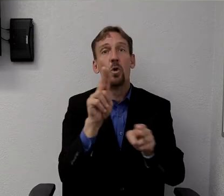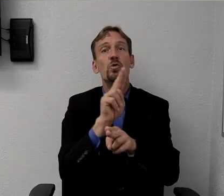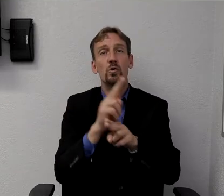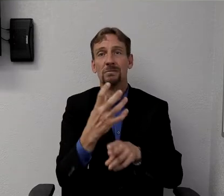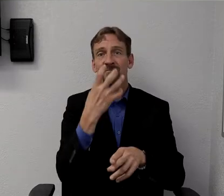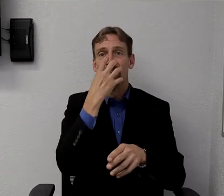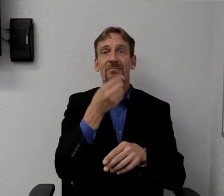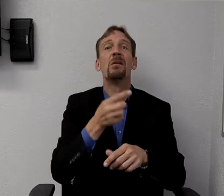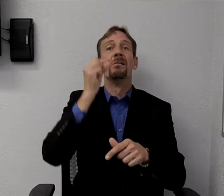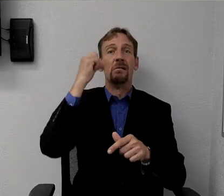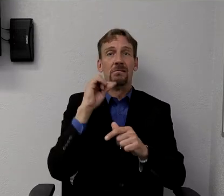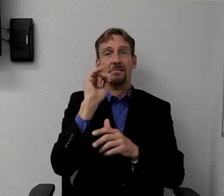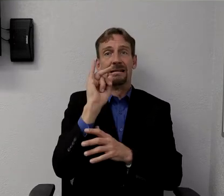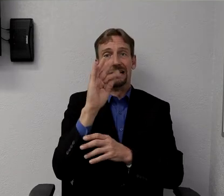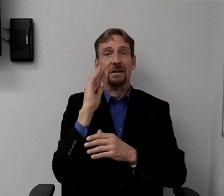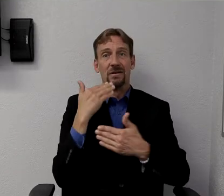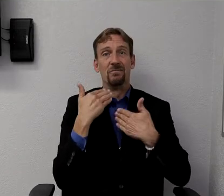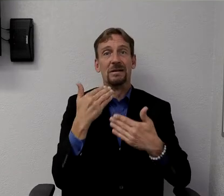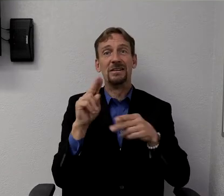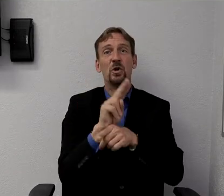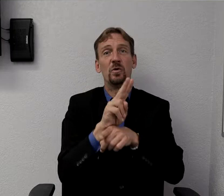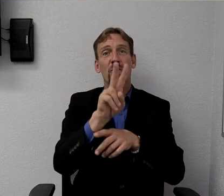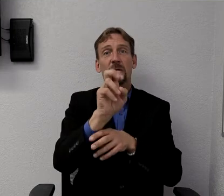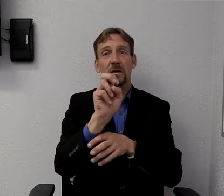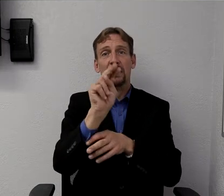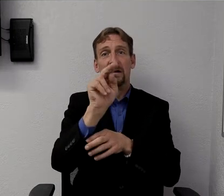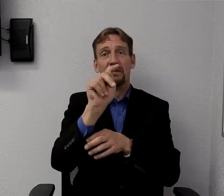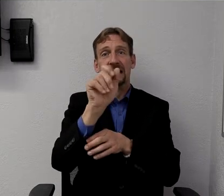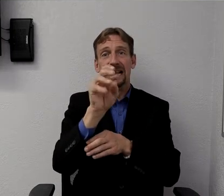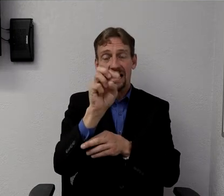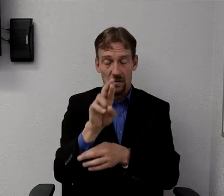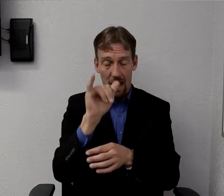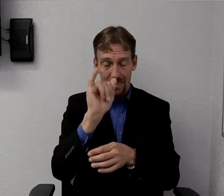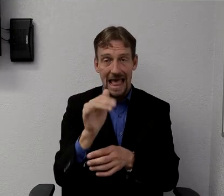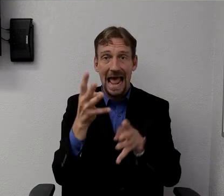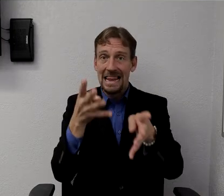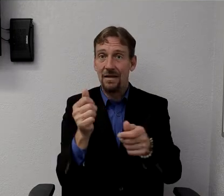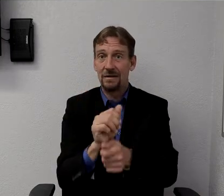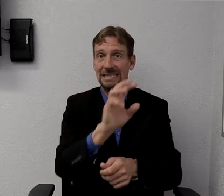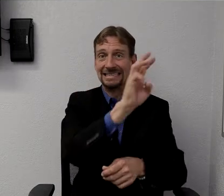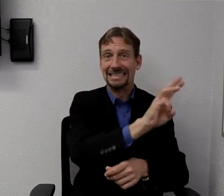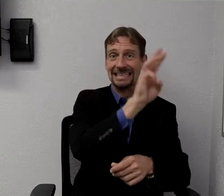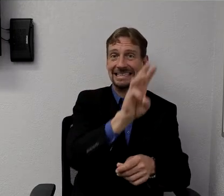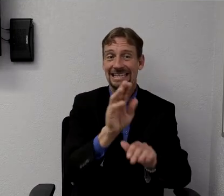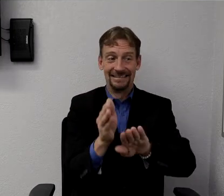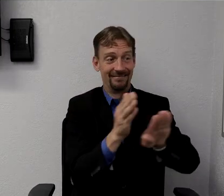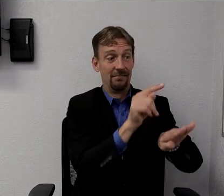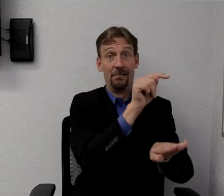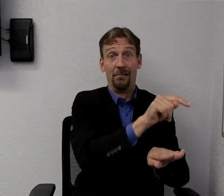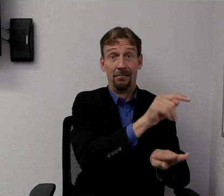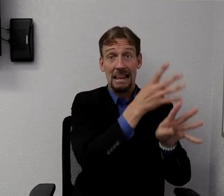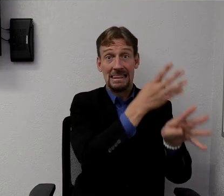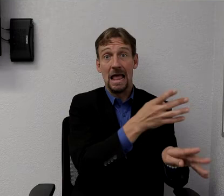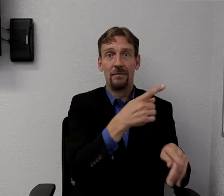are the ventilators that are in use right now. So that leaves us with those 66, which under normal conditions, that